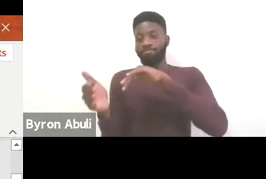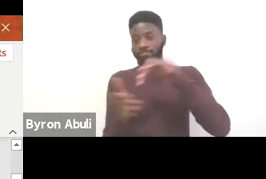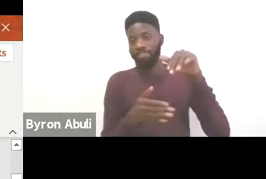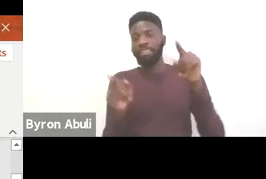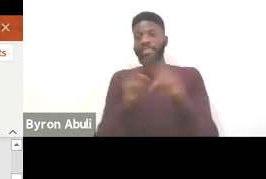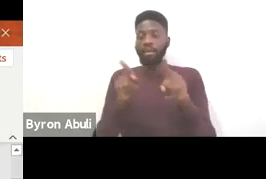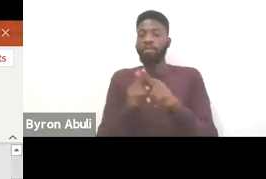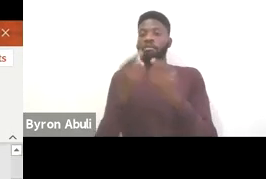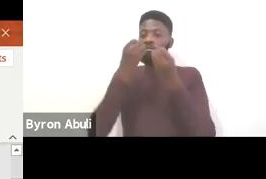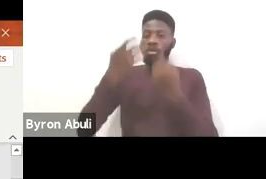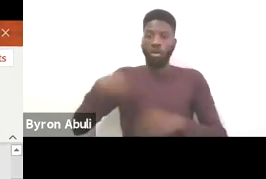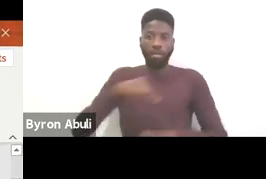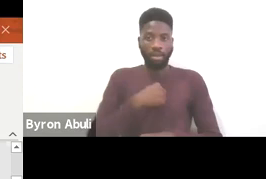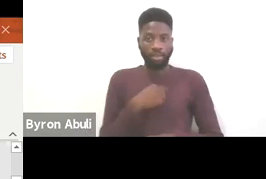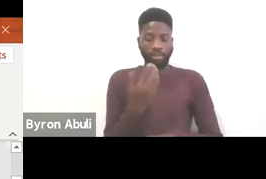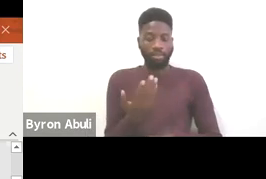tell us